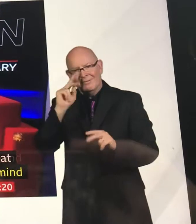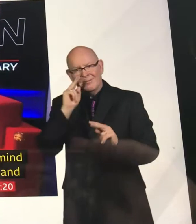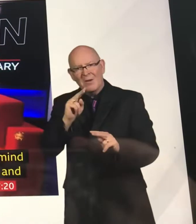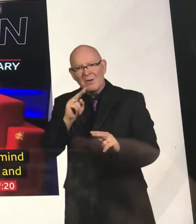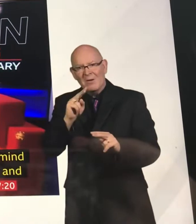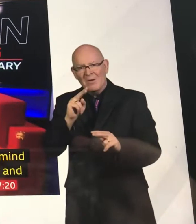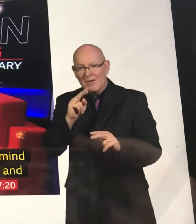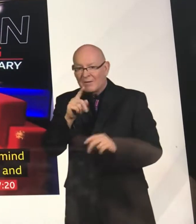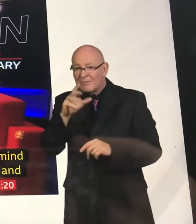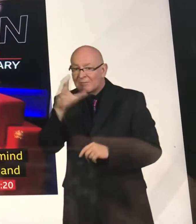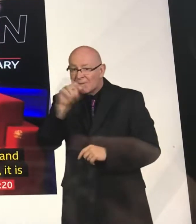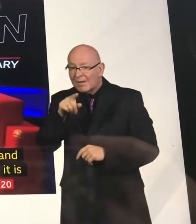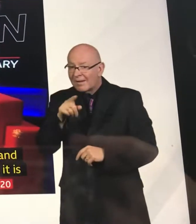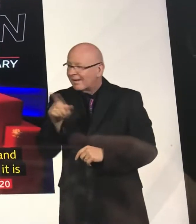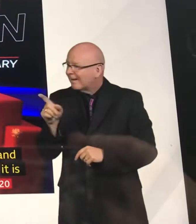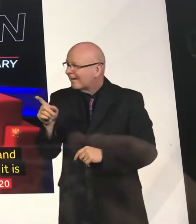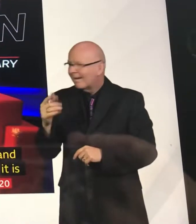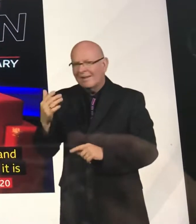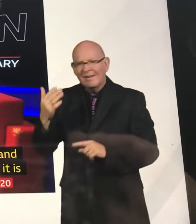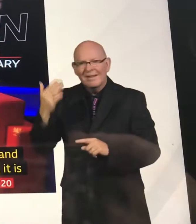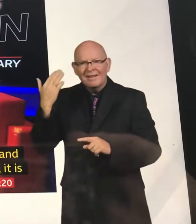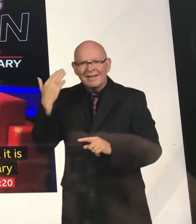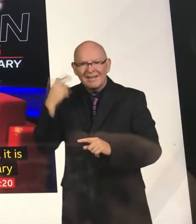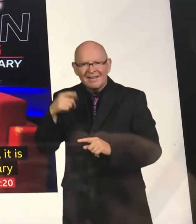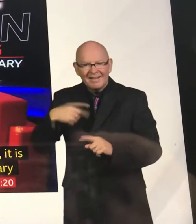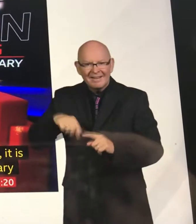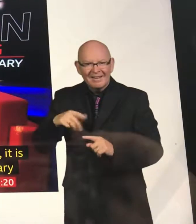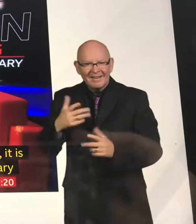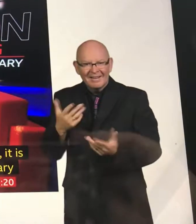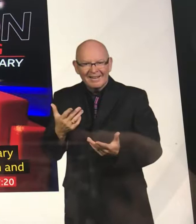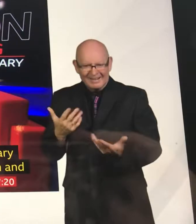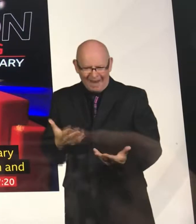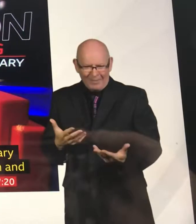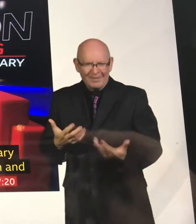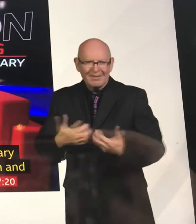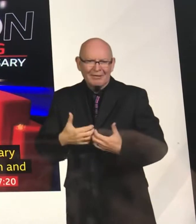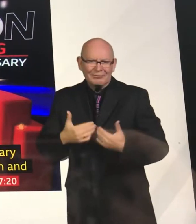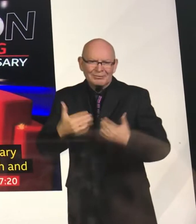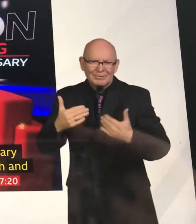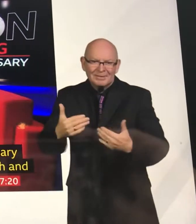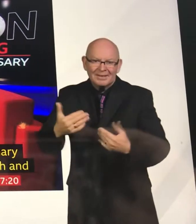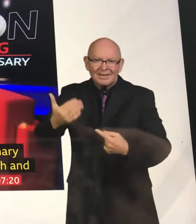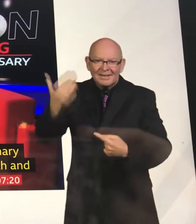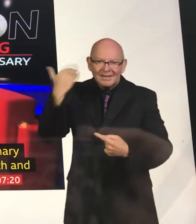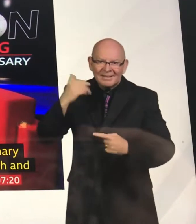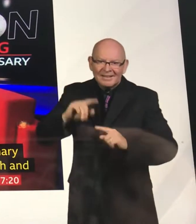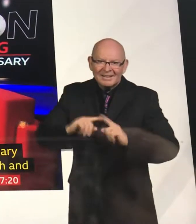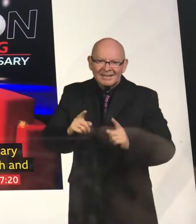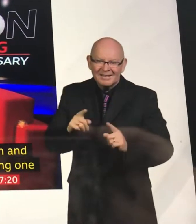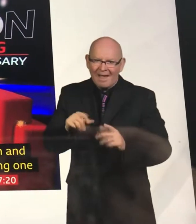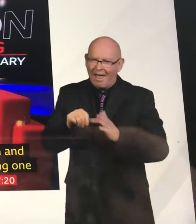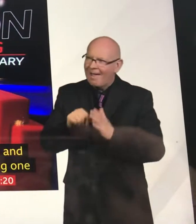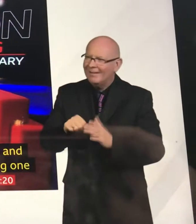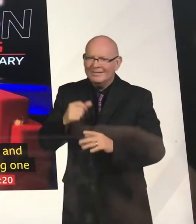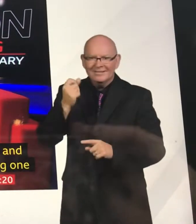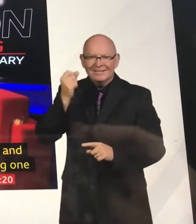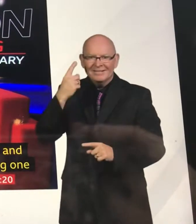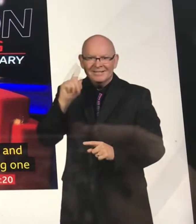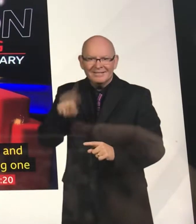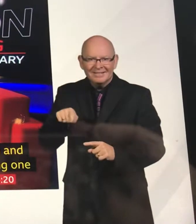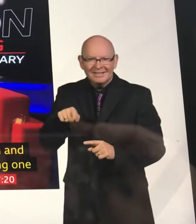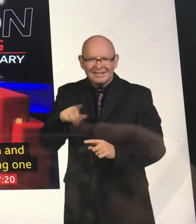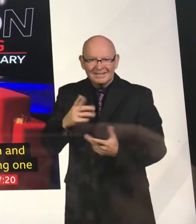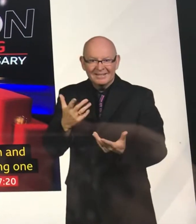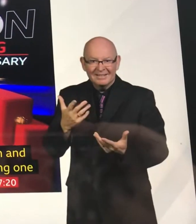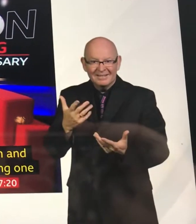and everyone looking up and thinking, one of us is on the moon. I mean, it is an extraordinary thing. It remains so now.